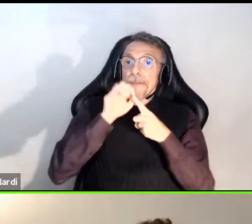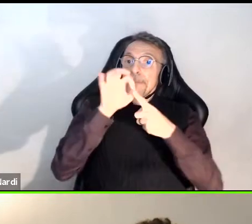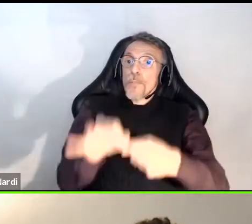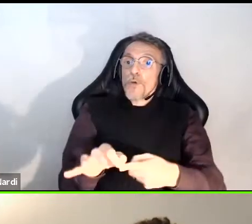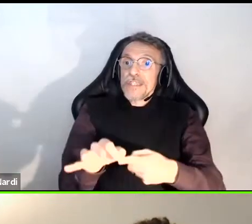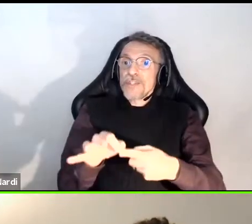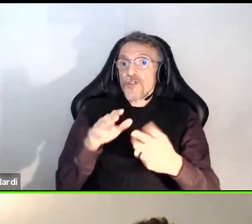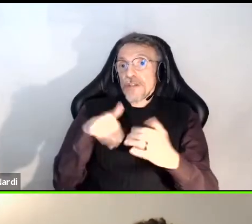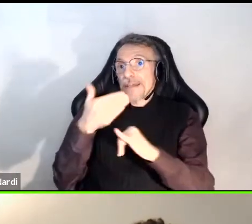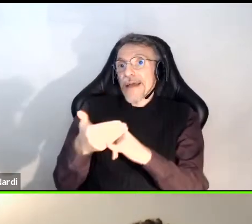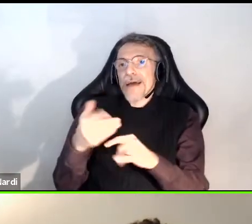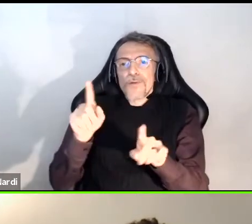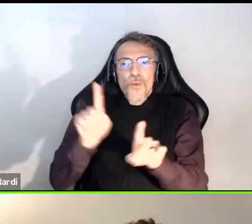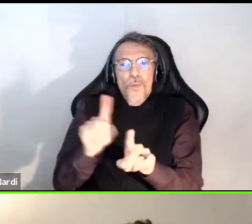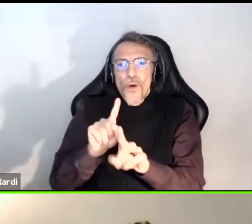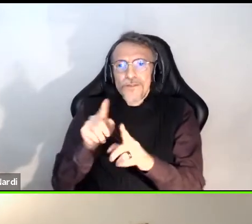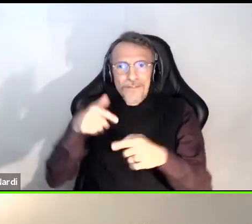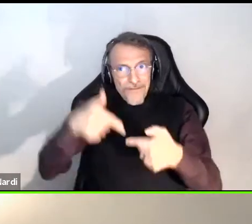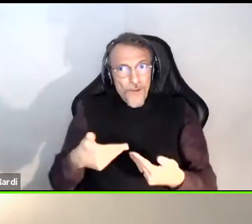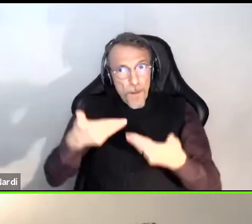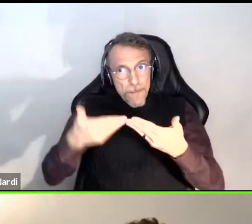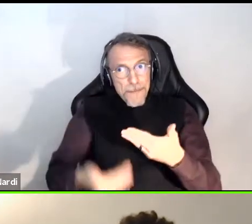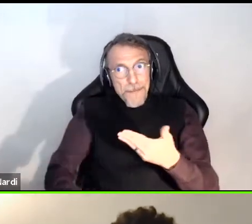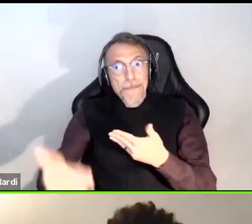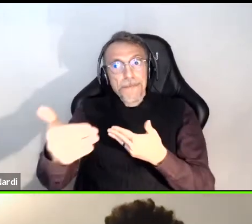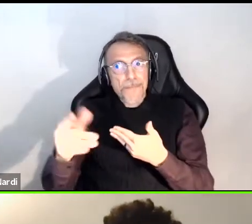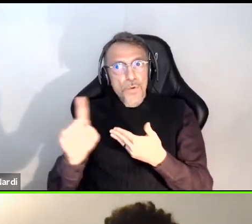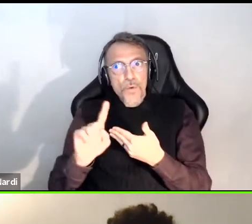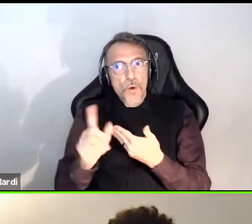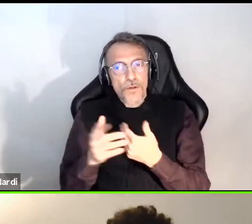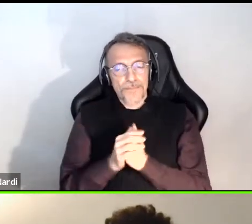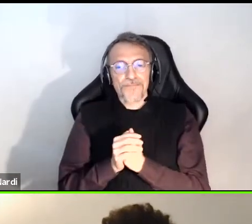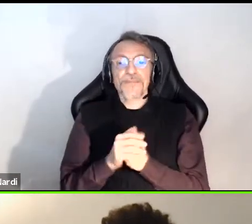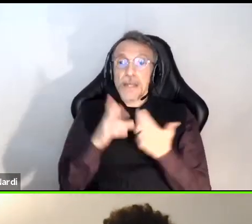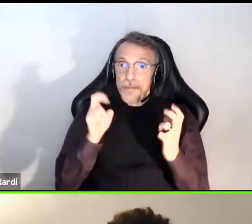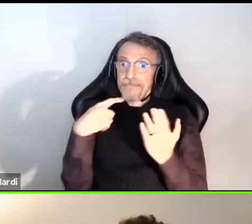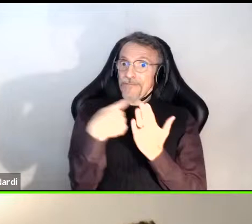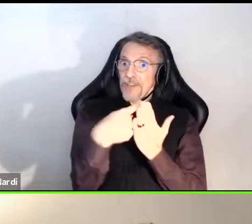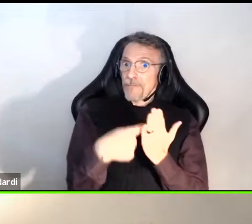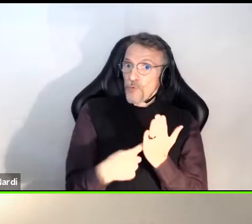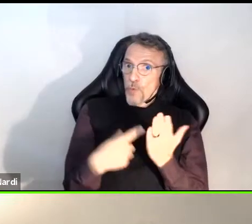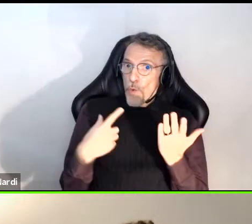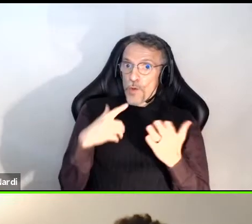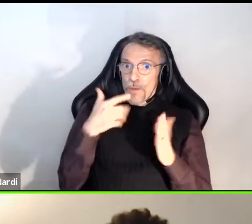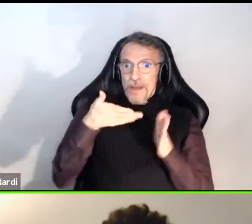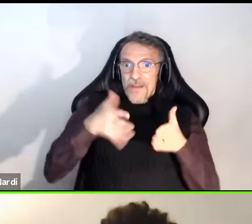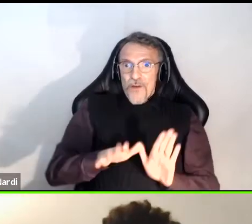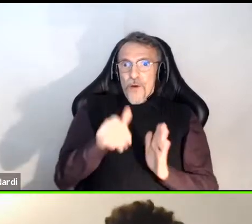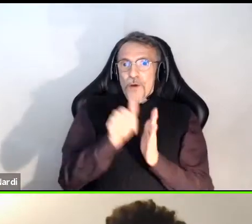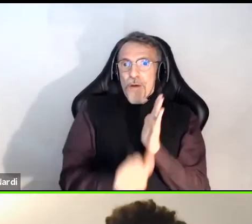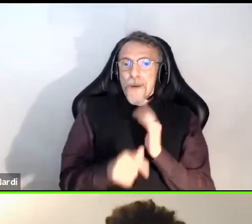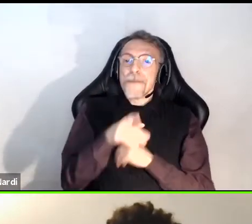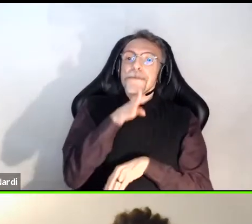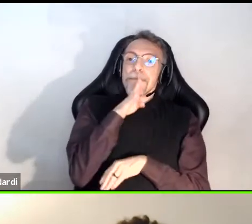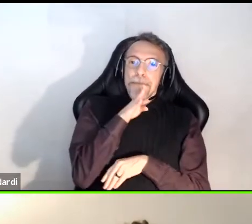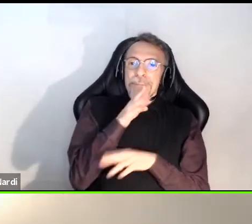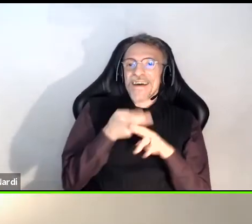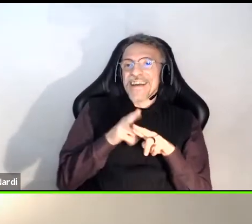go from here. So just a few housekeeping rules before we begin. Please keep yourself muted if you're on